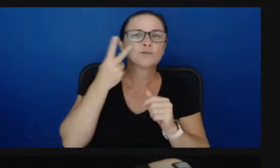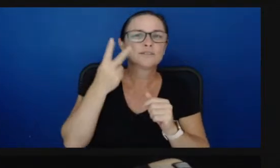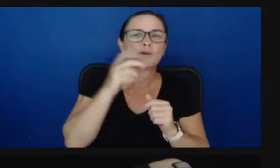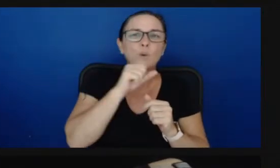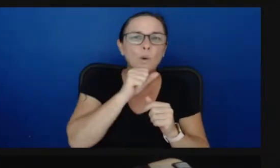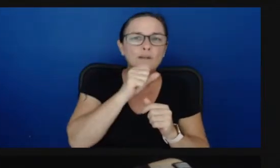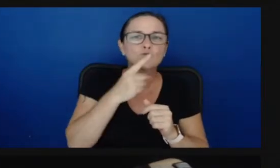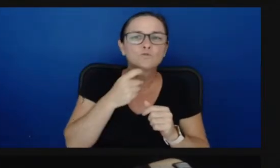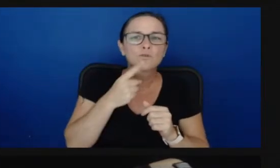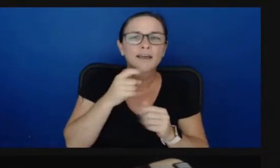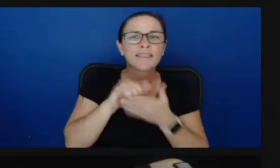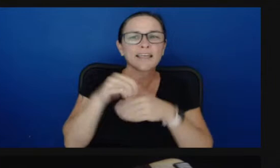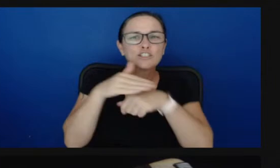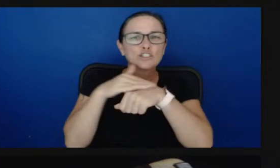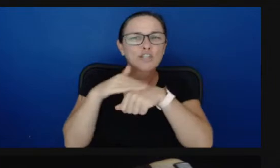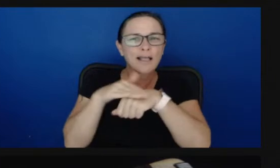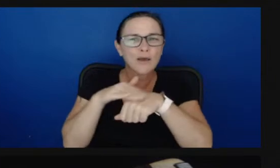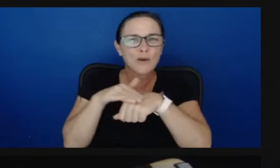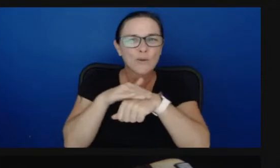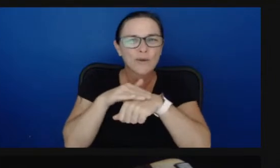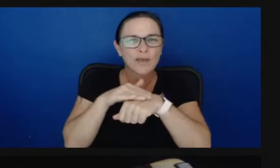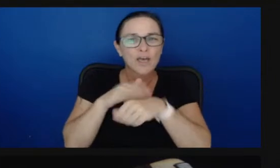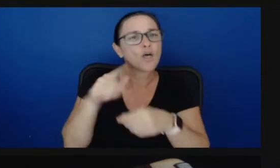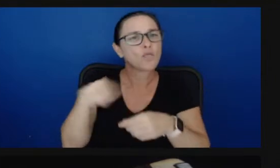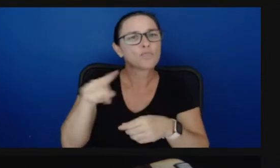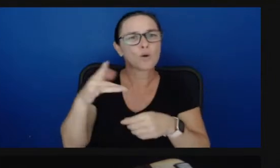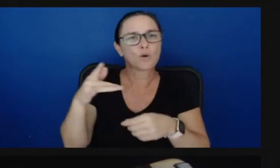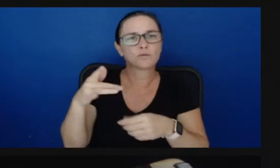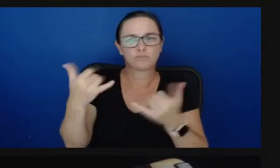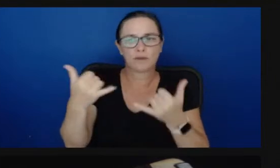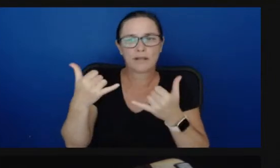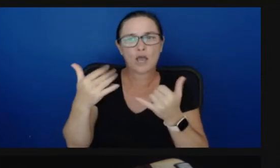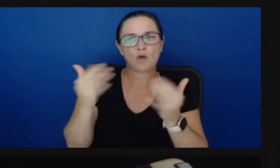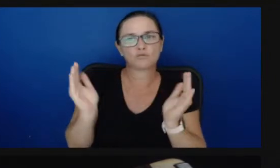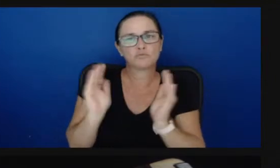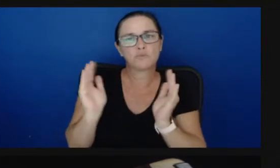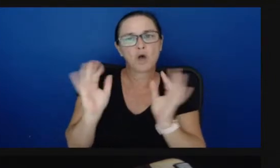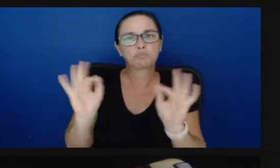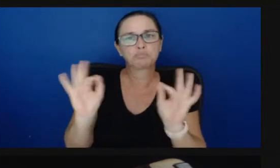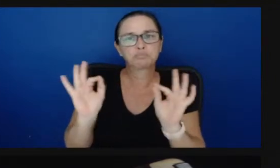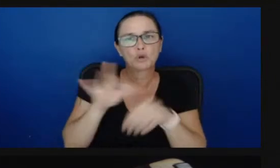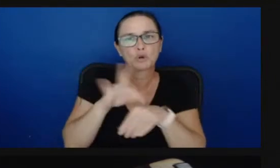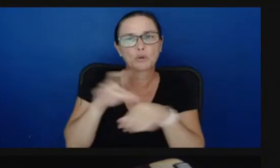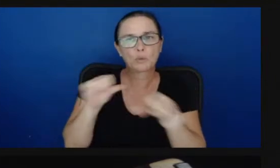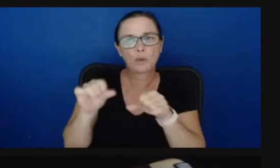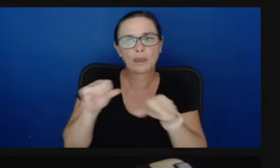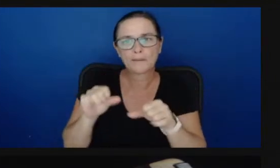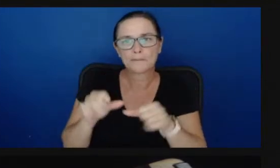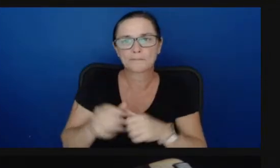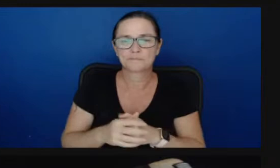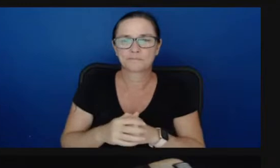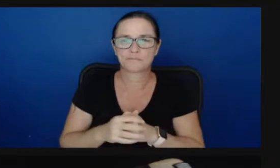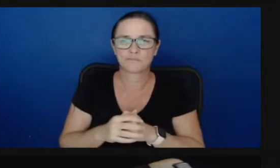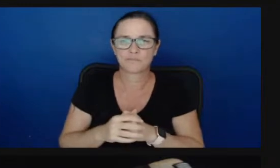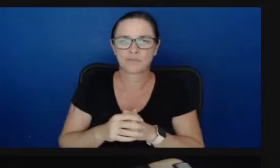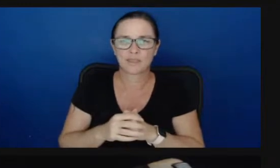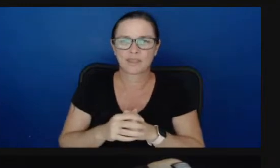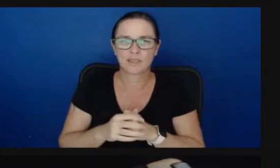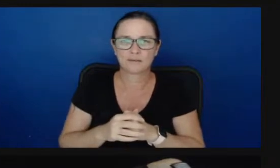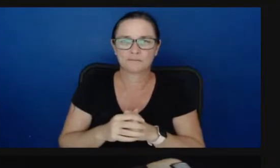shallow stuff. You see there, all the shallow stuff is smaller. Maybe I can zoom it in without breaking it. Let's give it a shot here.